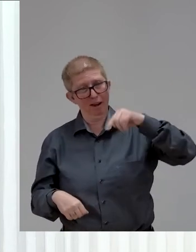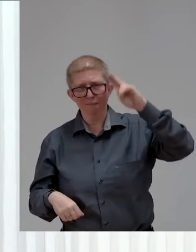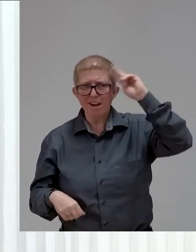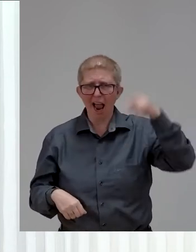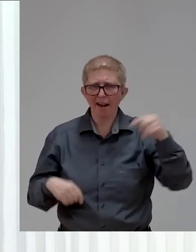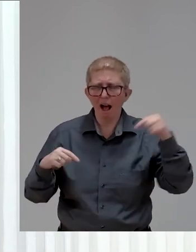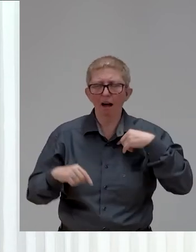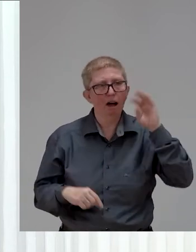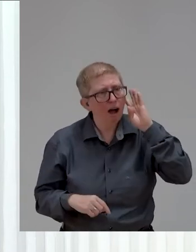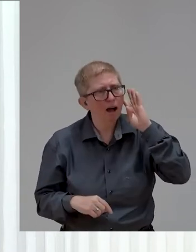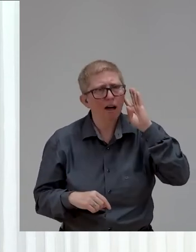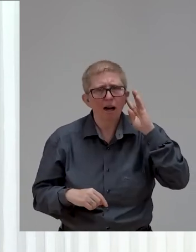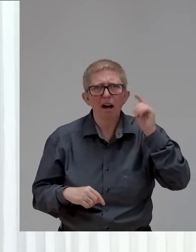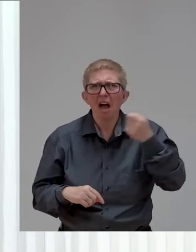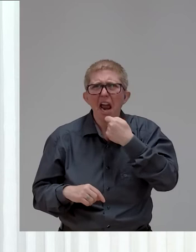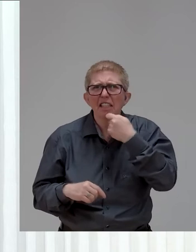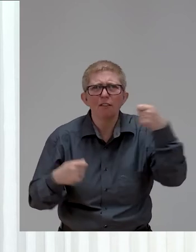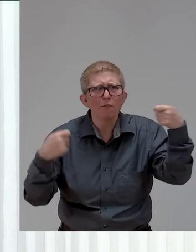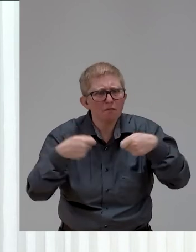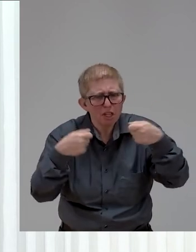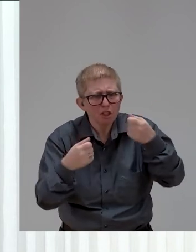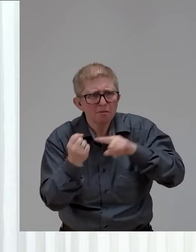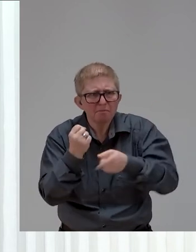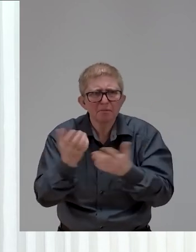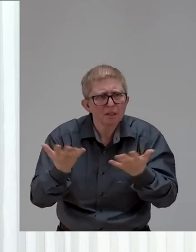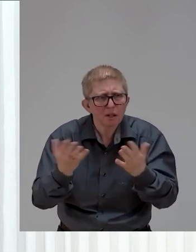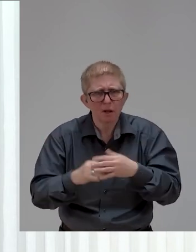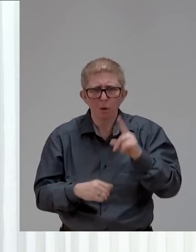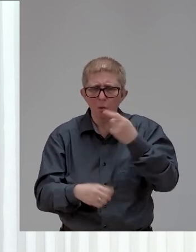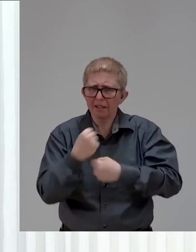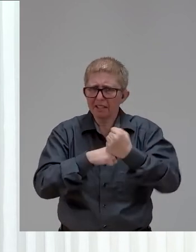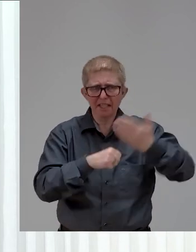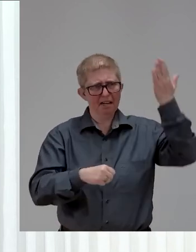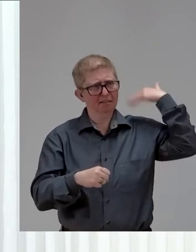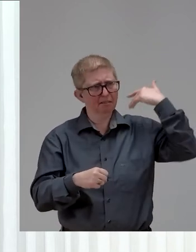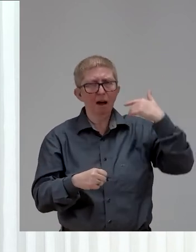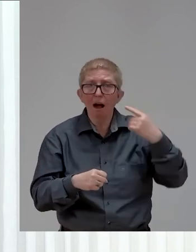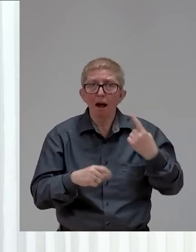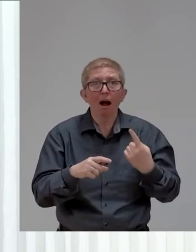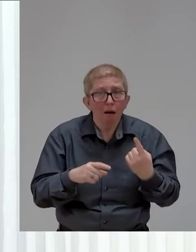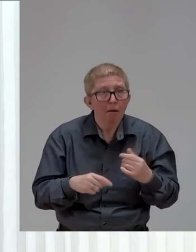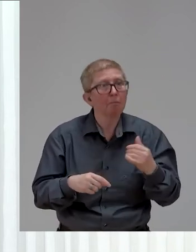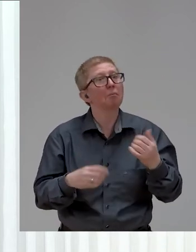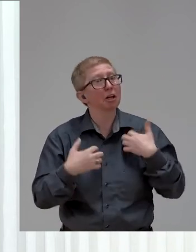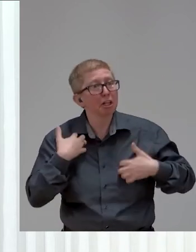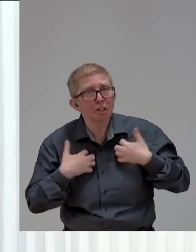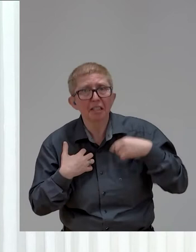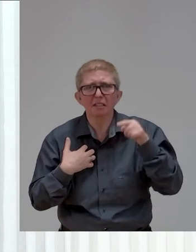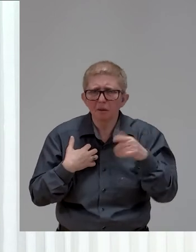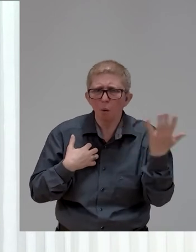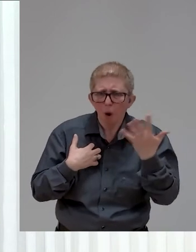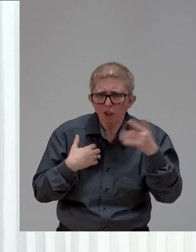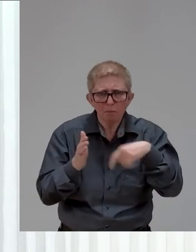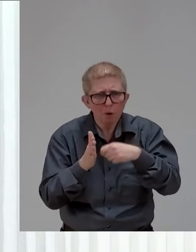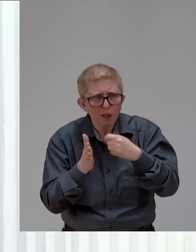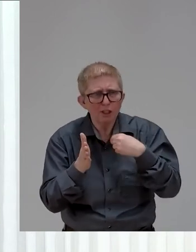General of the UN office at Vienna 1 year ago. I was pleased to learn that this groundbreaking project is based in